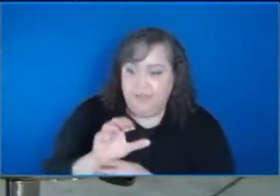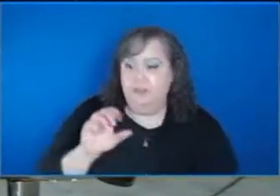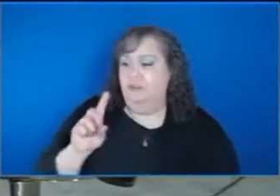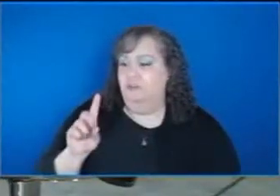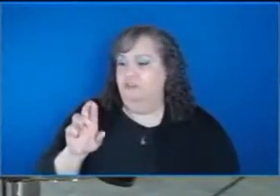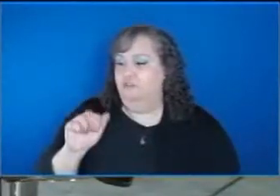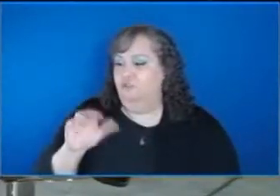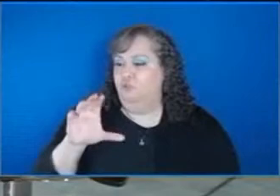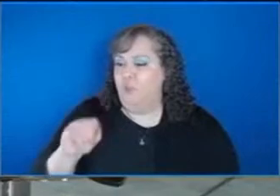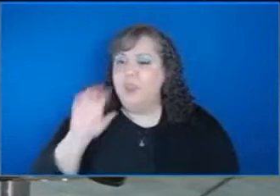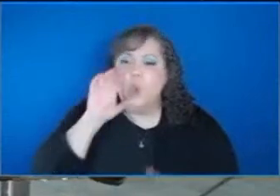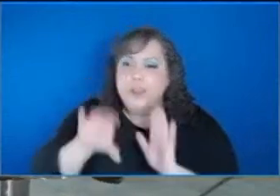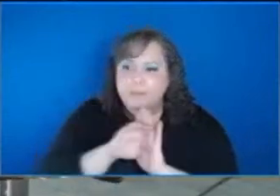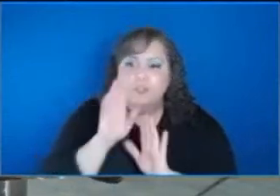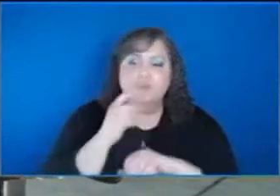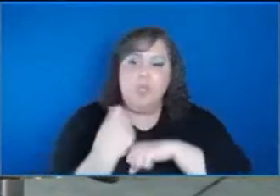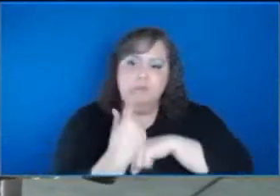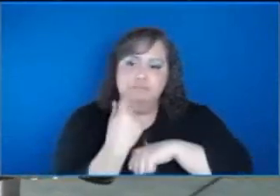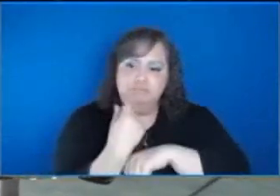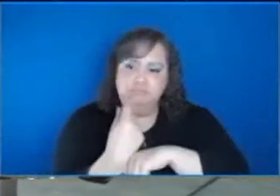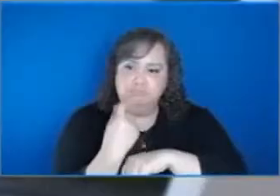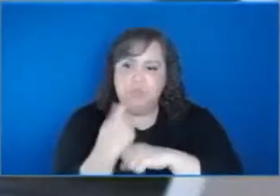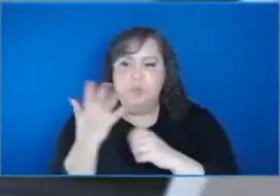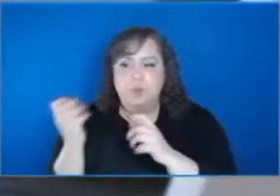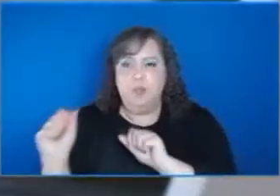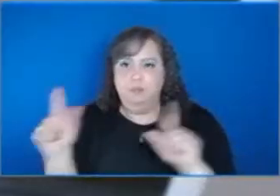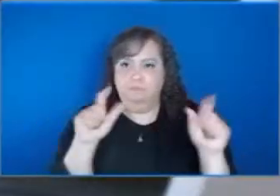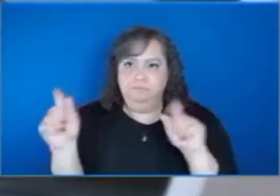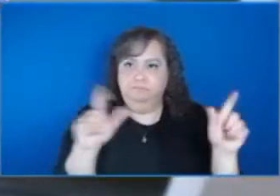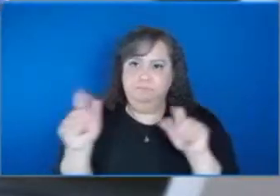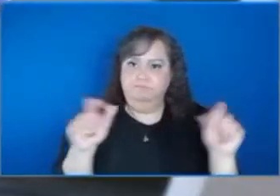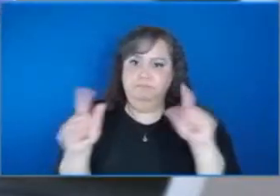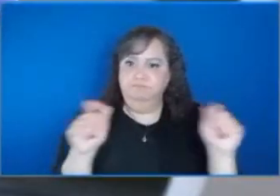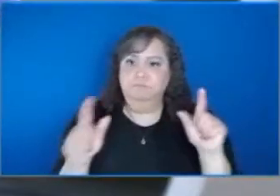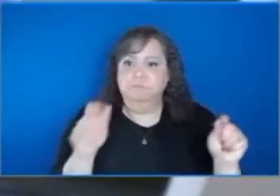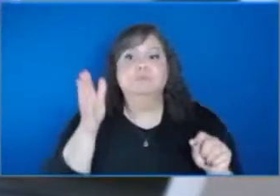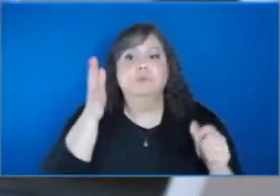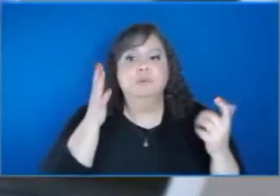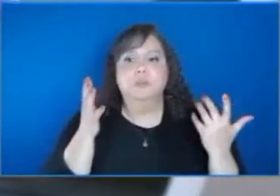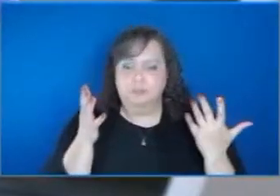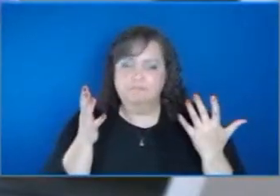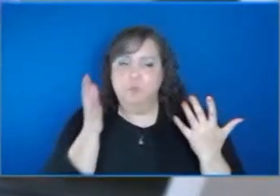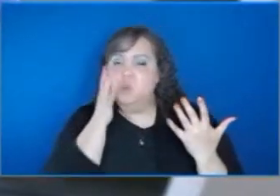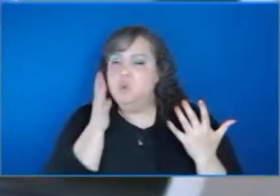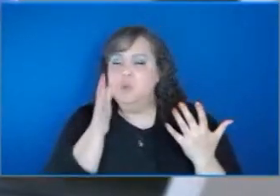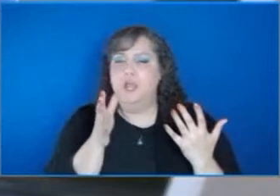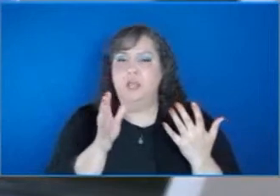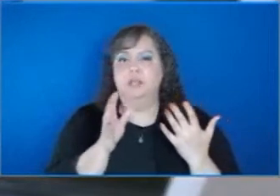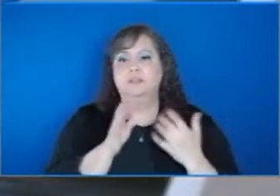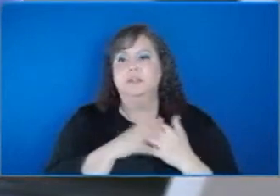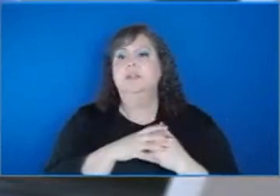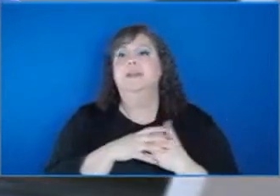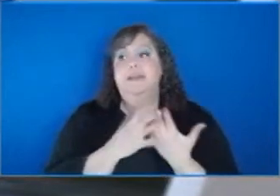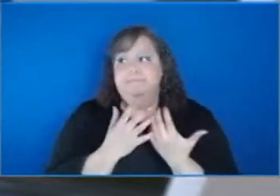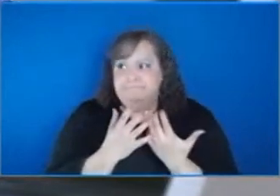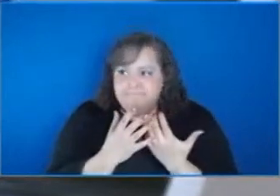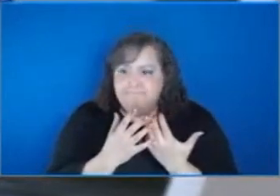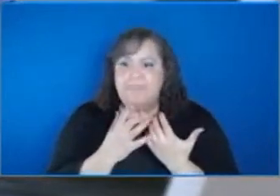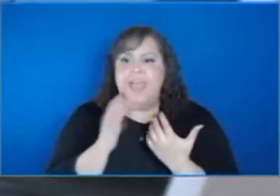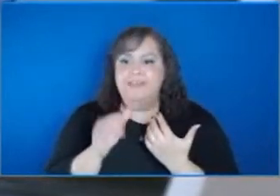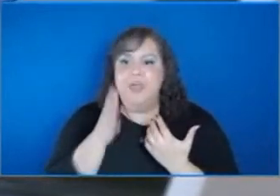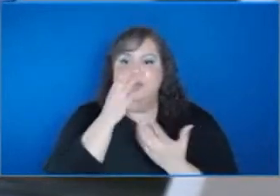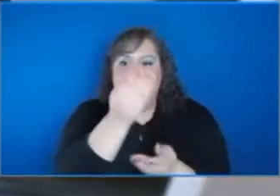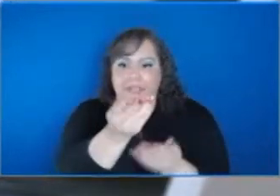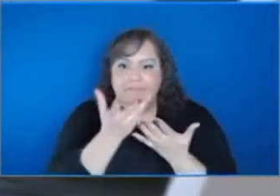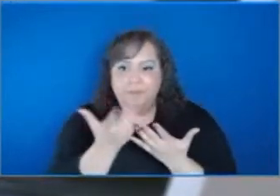the DART collision happens. So they'll be sent and on their way, streaming back every 1 per second, and that's going to be information that we'll